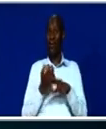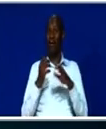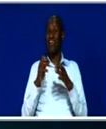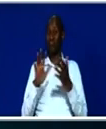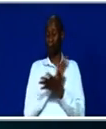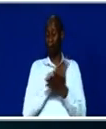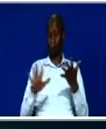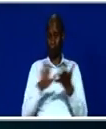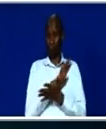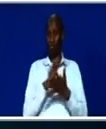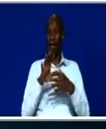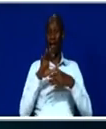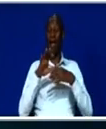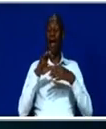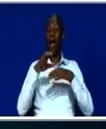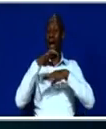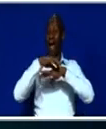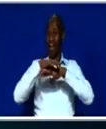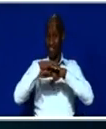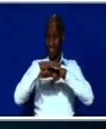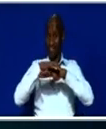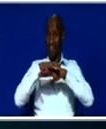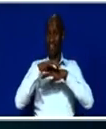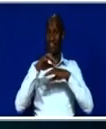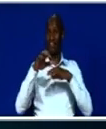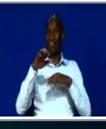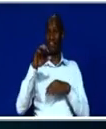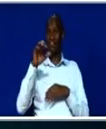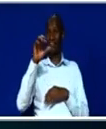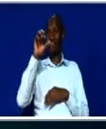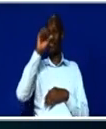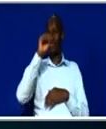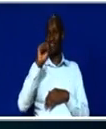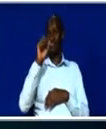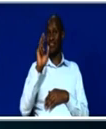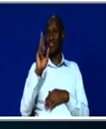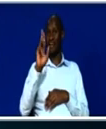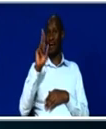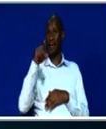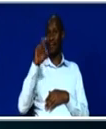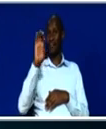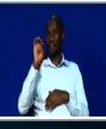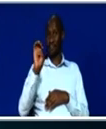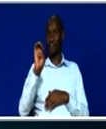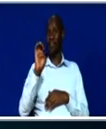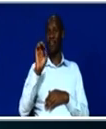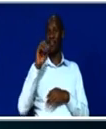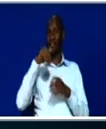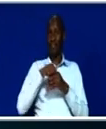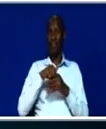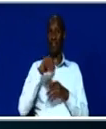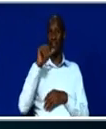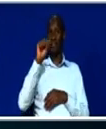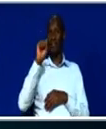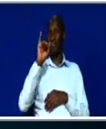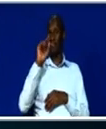the Earth's surface in situ. I want to repeat, we are saying when you think about weathering, it